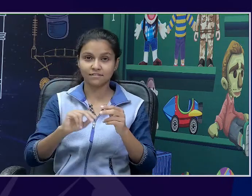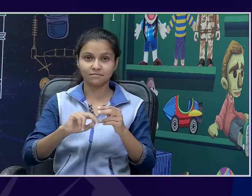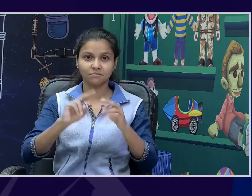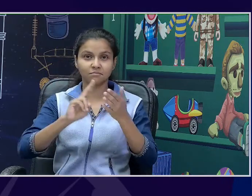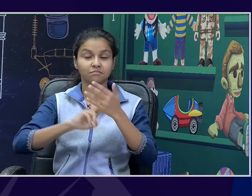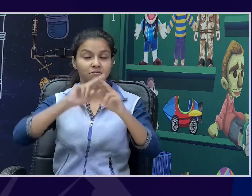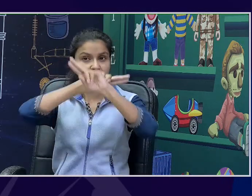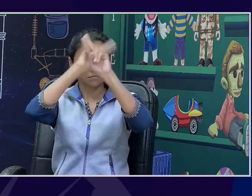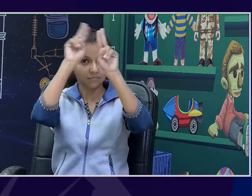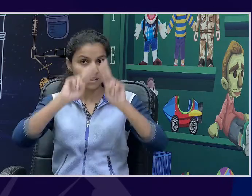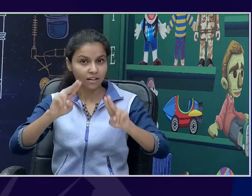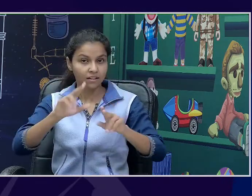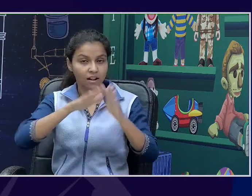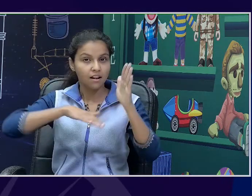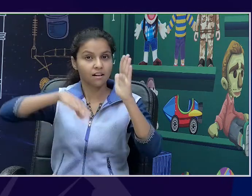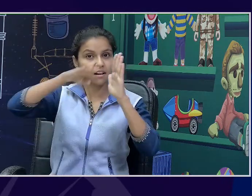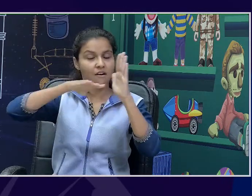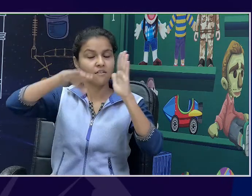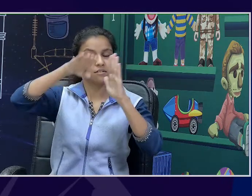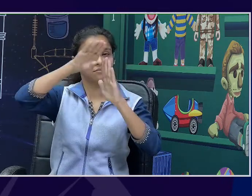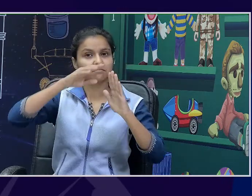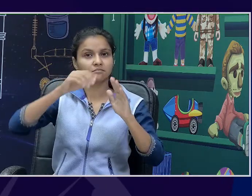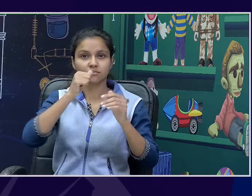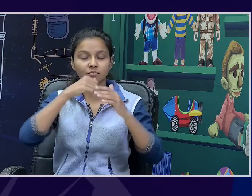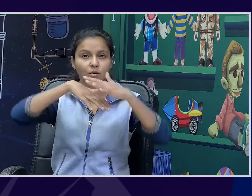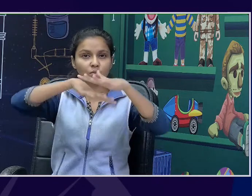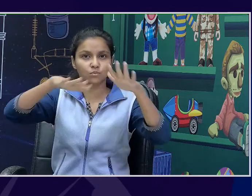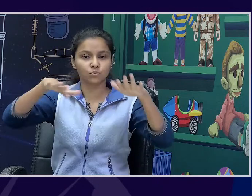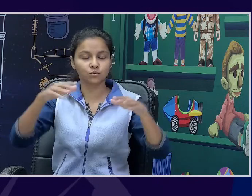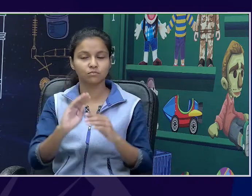He became